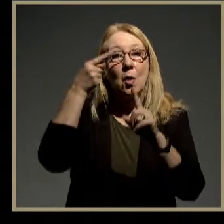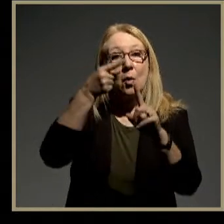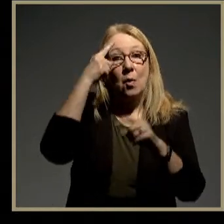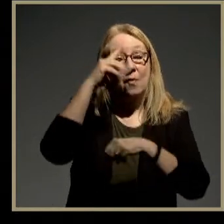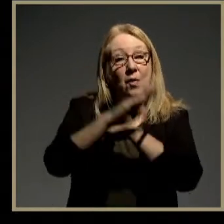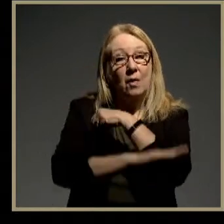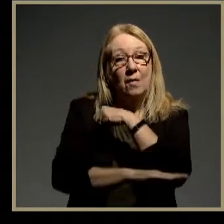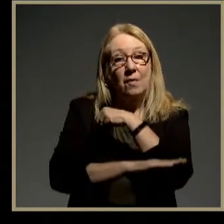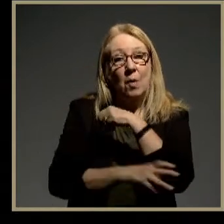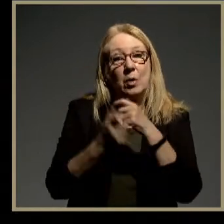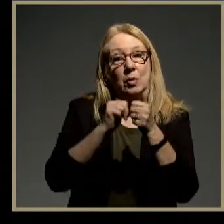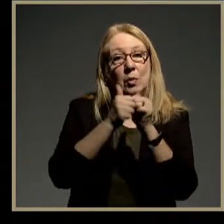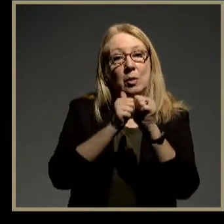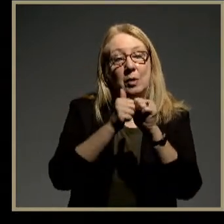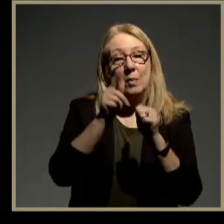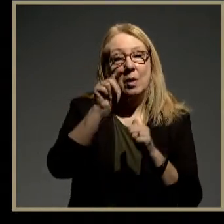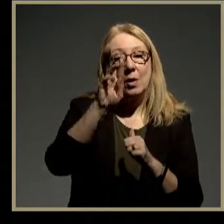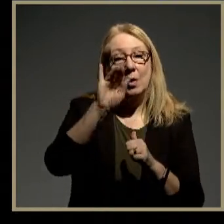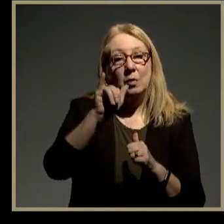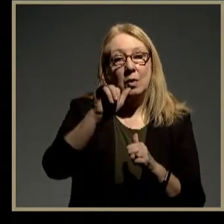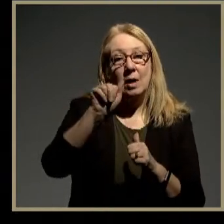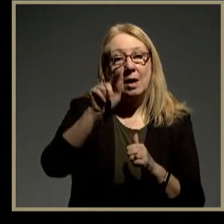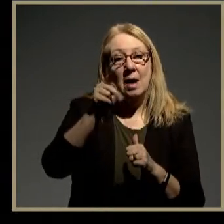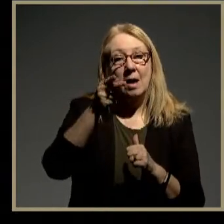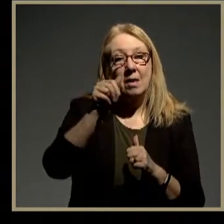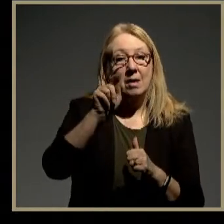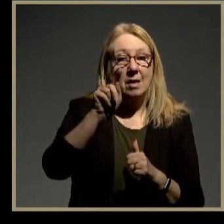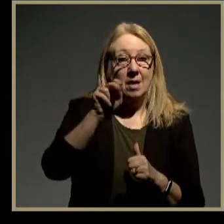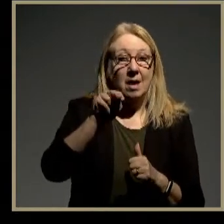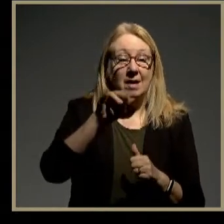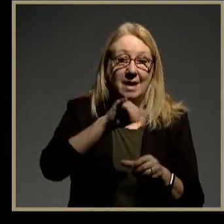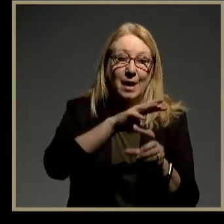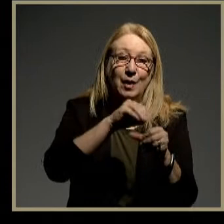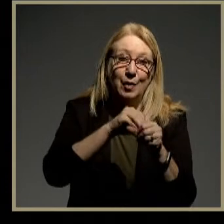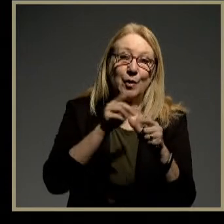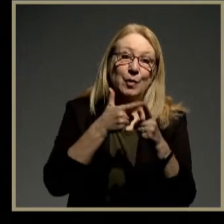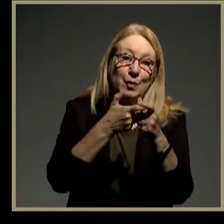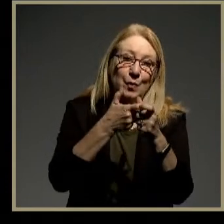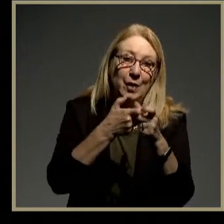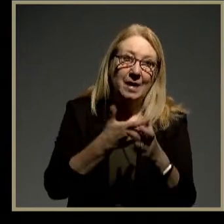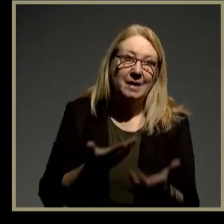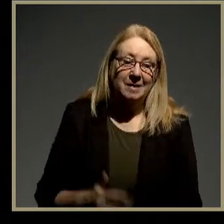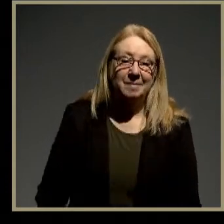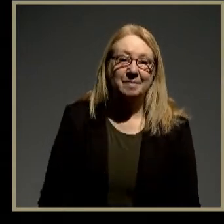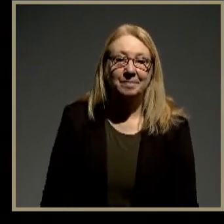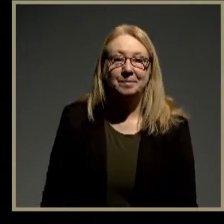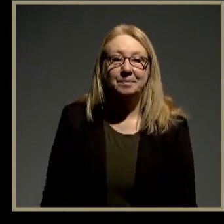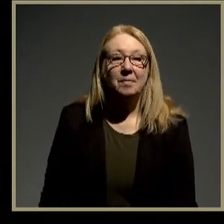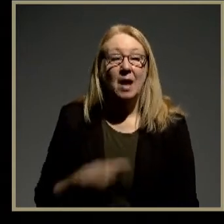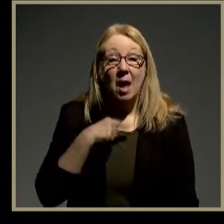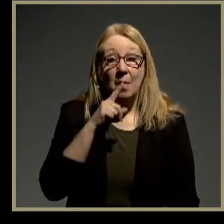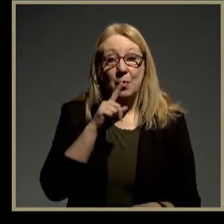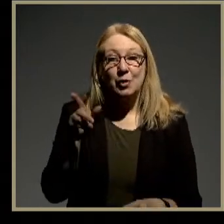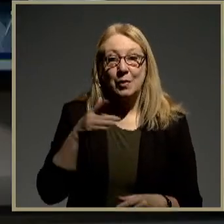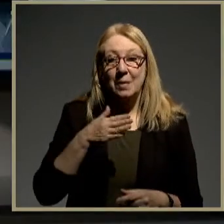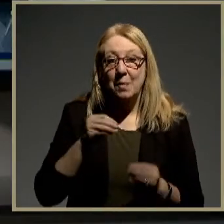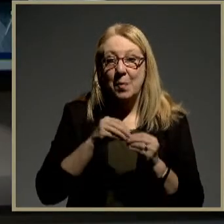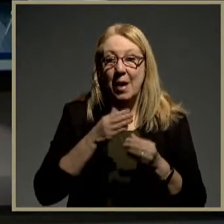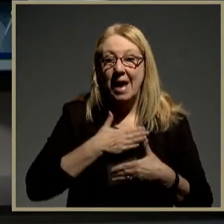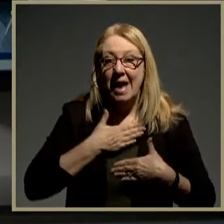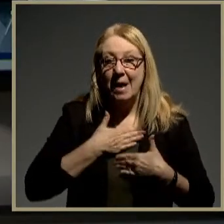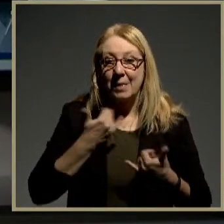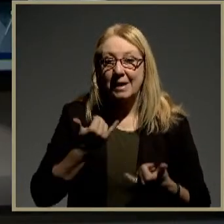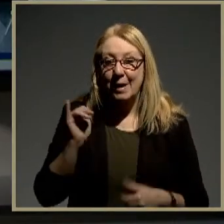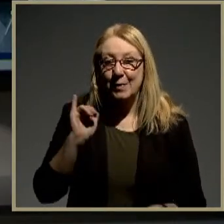fall is to compete in a triathlon, which is going to include a fair amount of running. And I'm sure her mood improved quite a bit too.